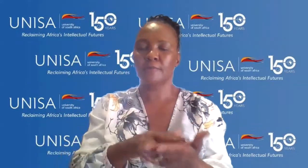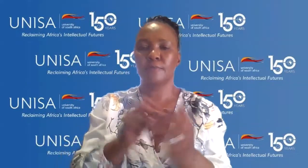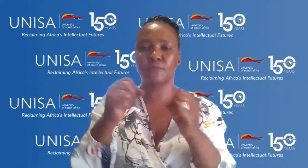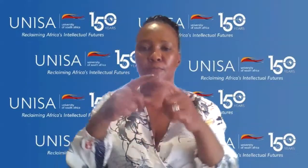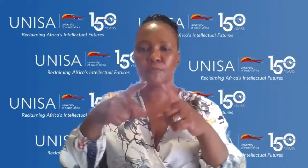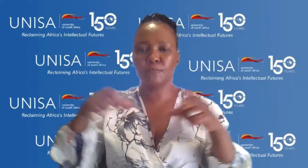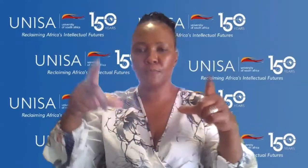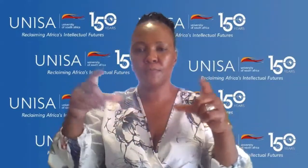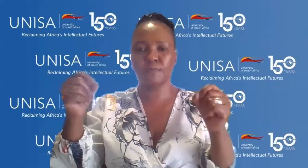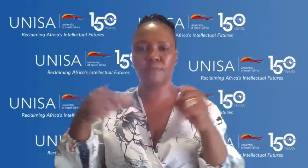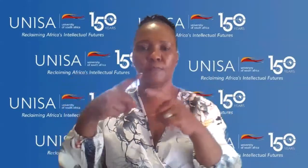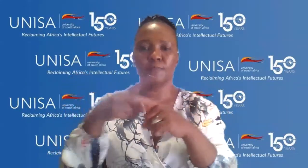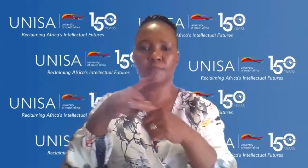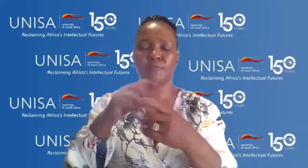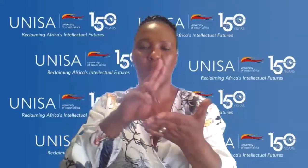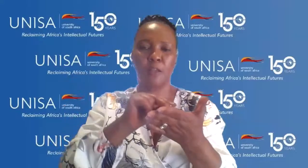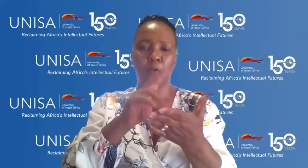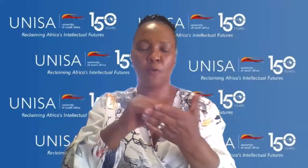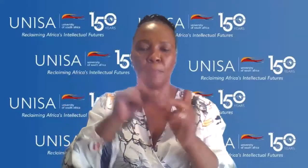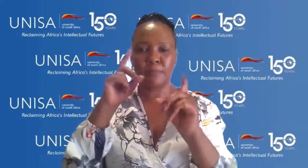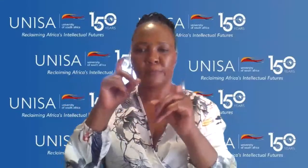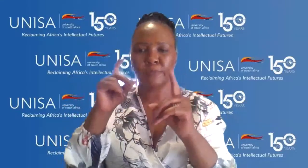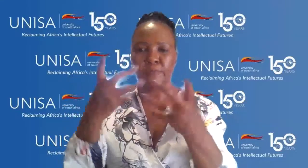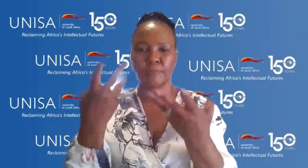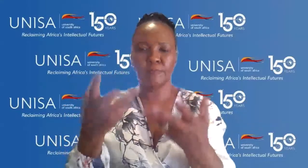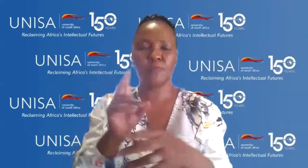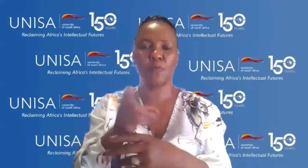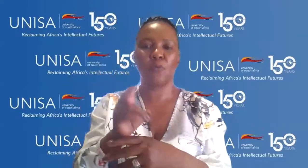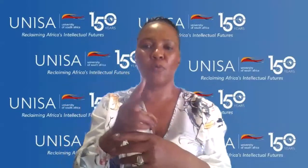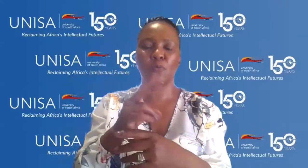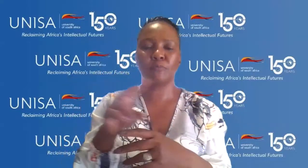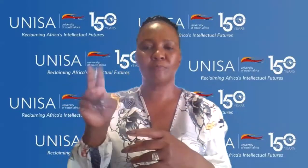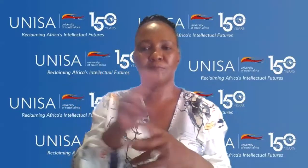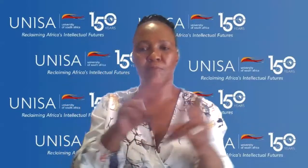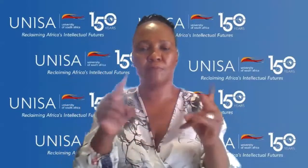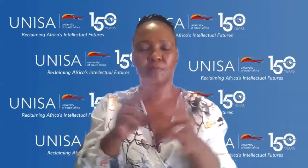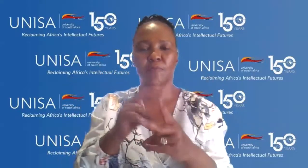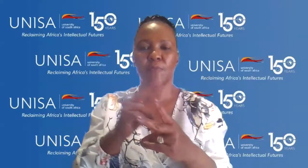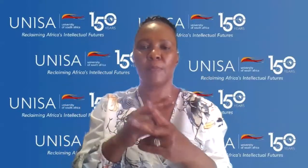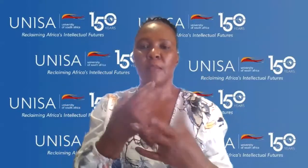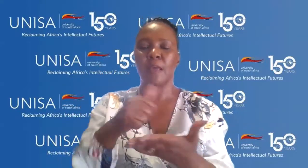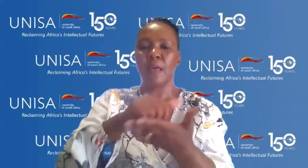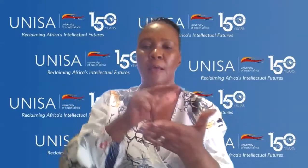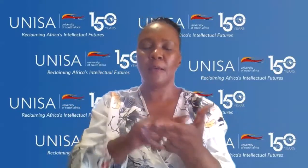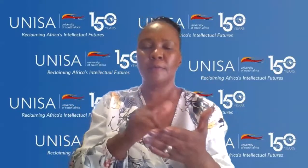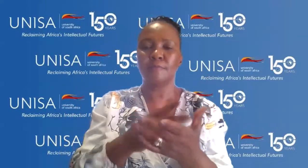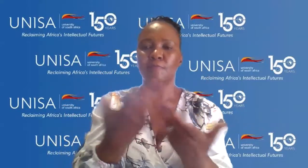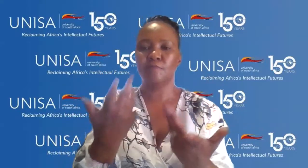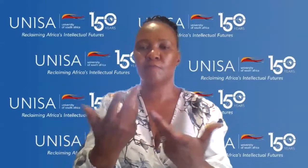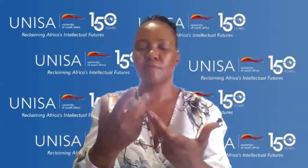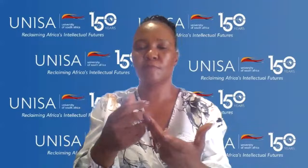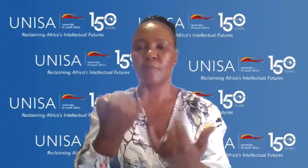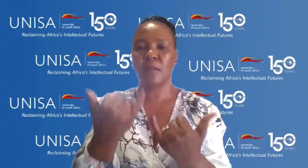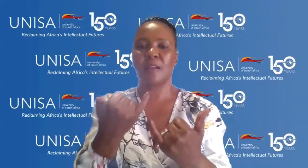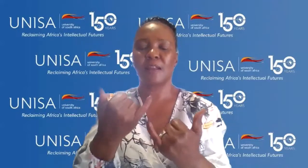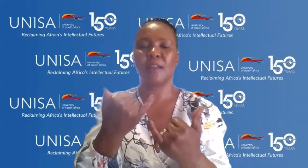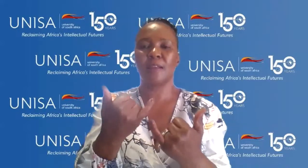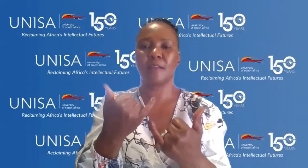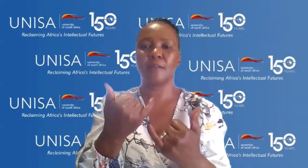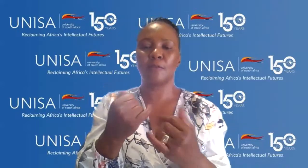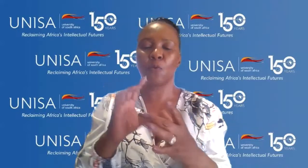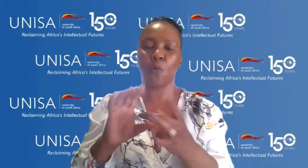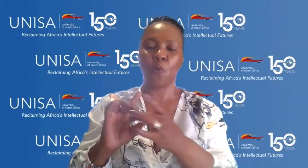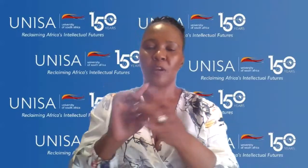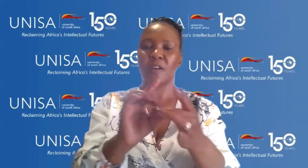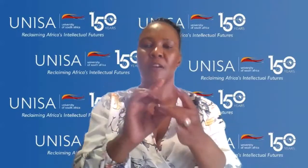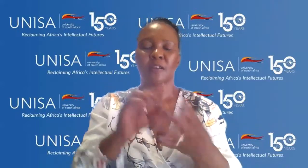downloading a picture. We also had a look at the browser orientation. And then I just showed them now connecting to a laptop. Is there anything else